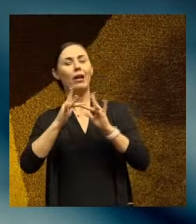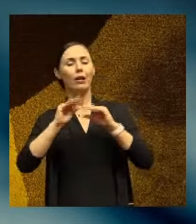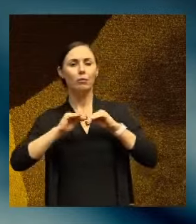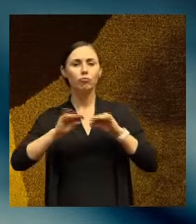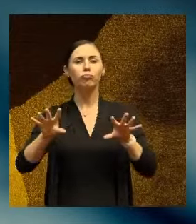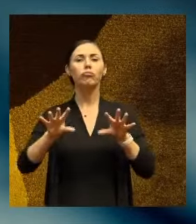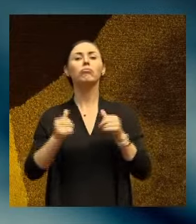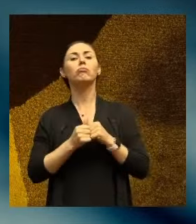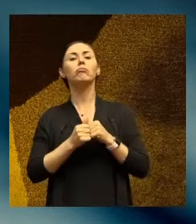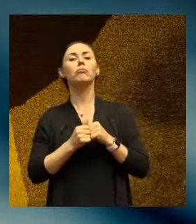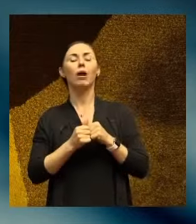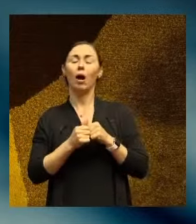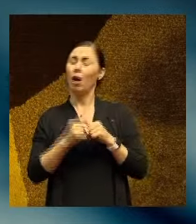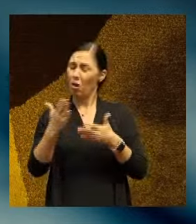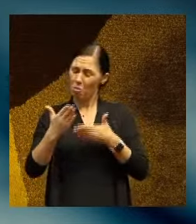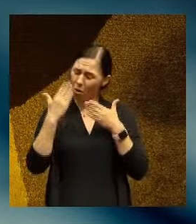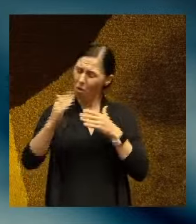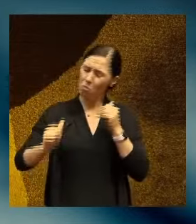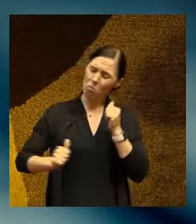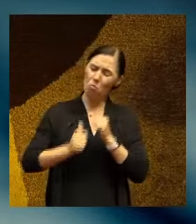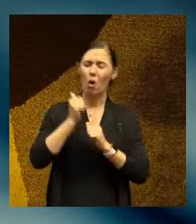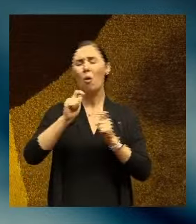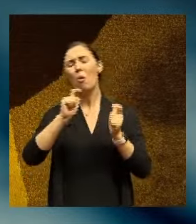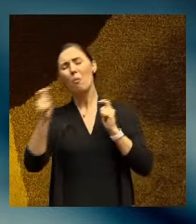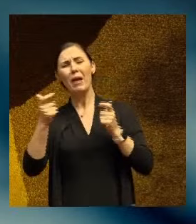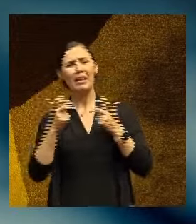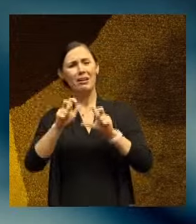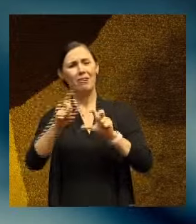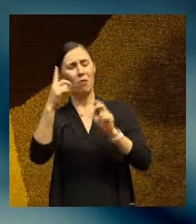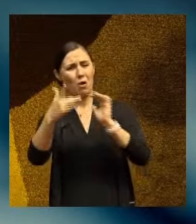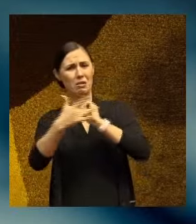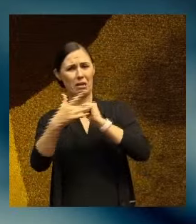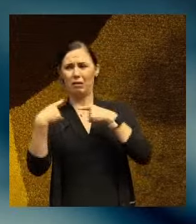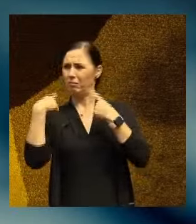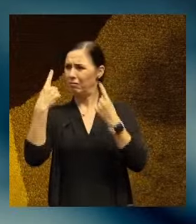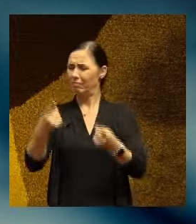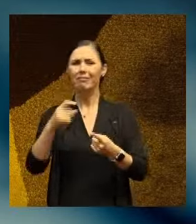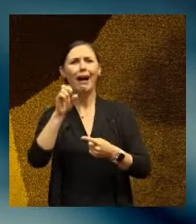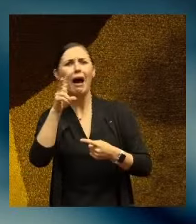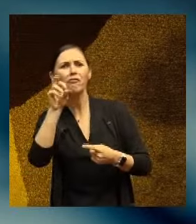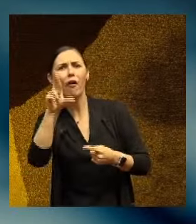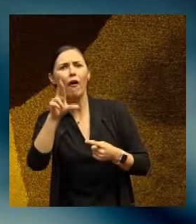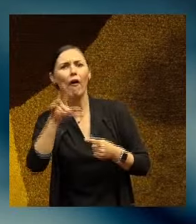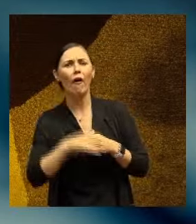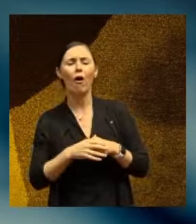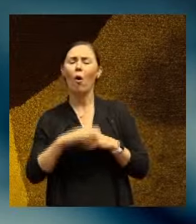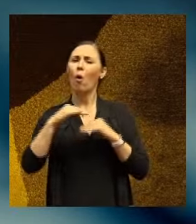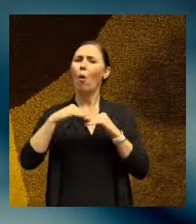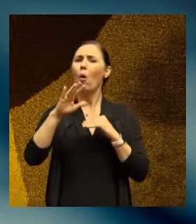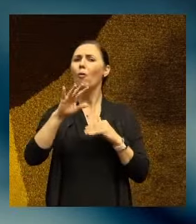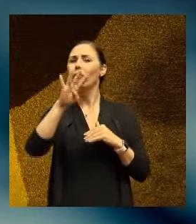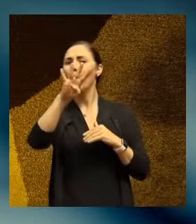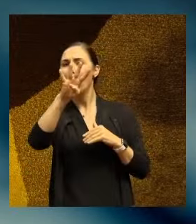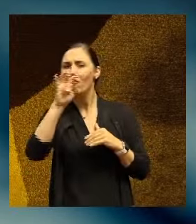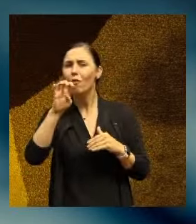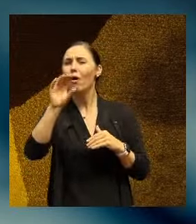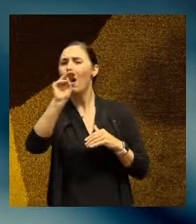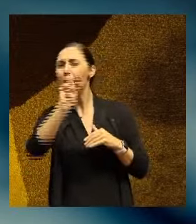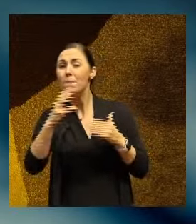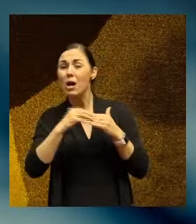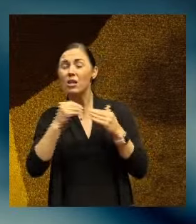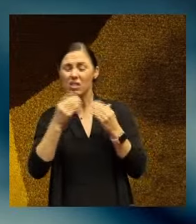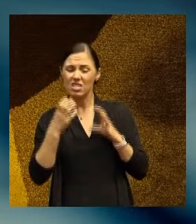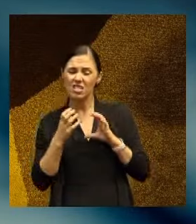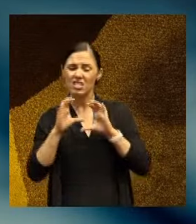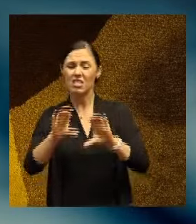in technology in our state's history, a total of more than $400 million.